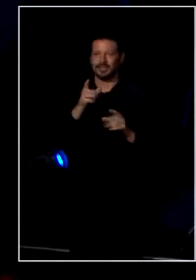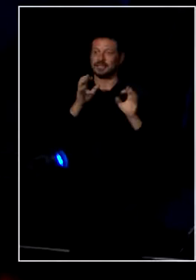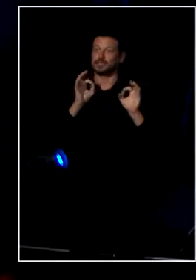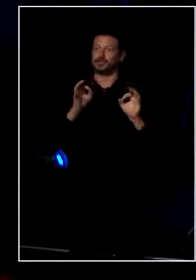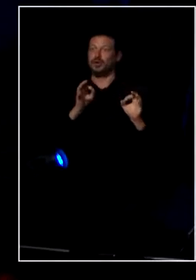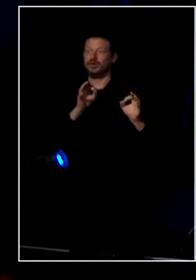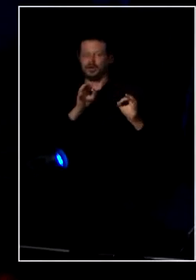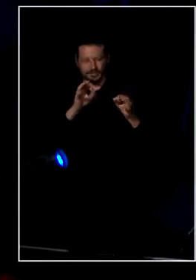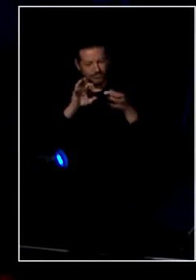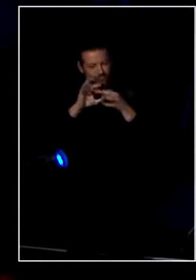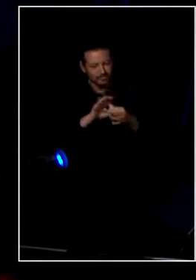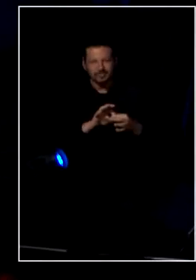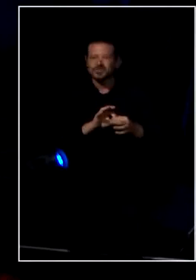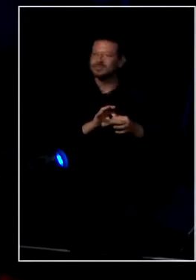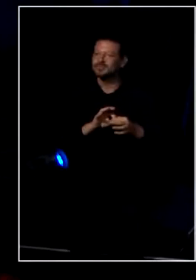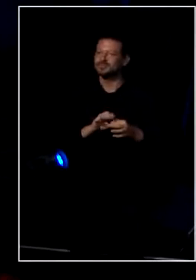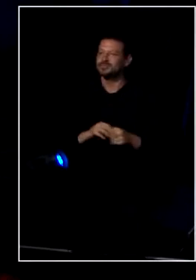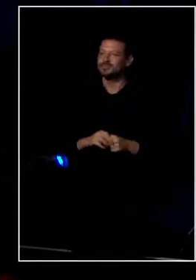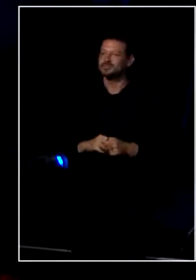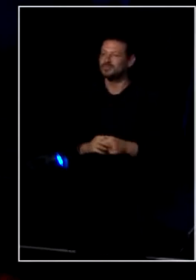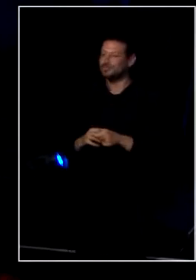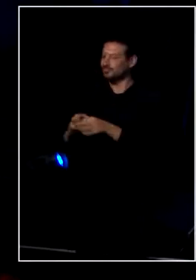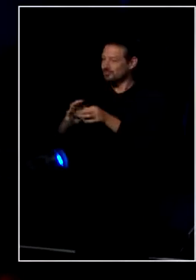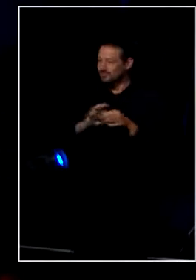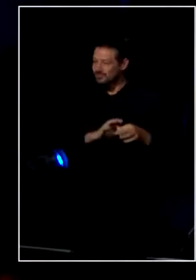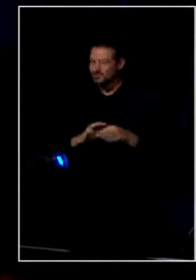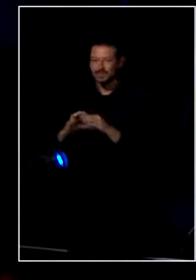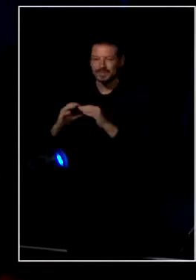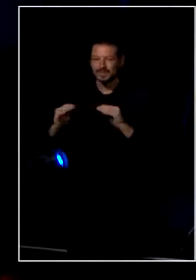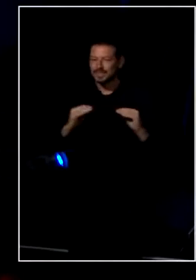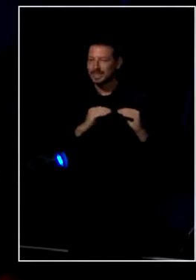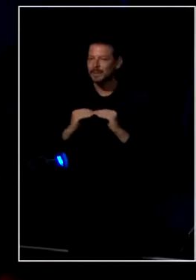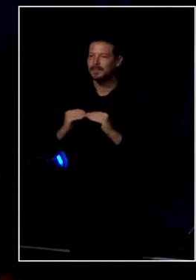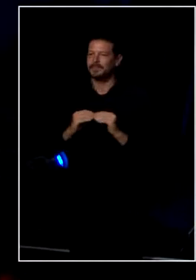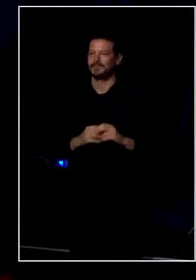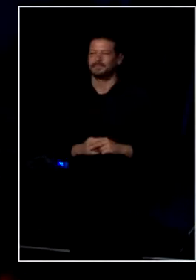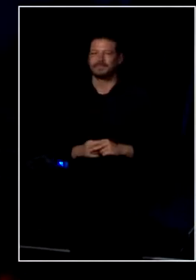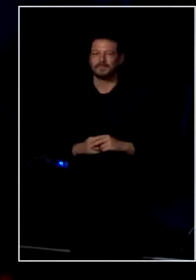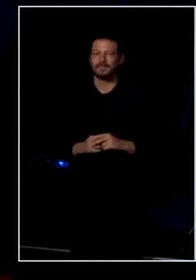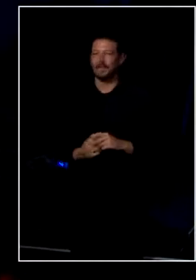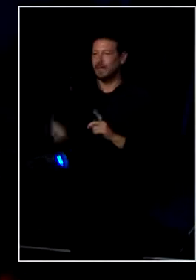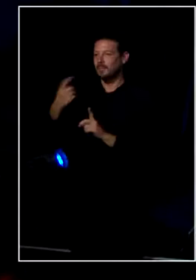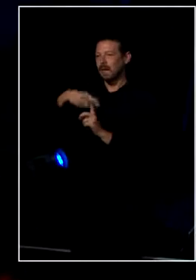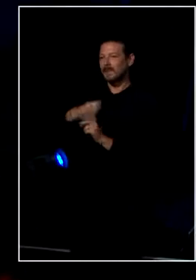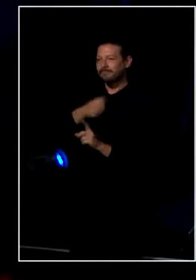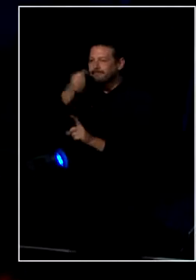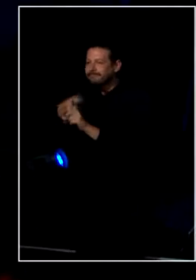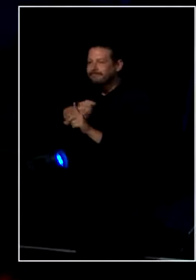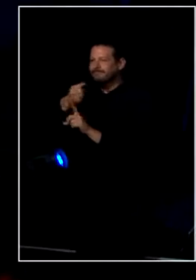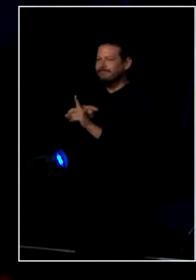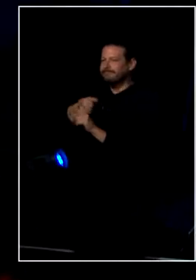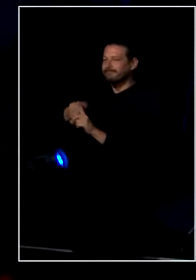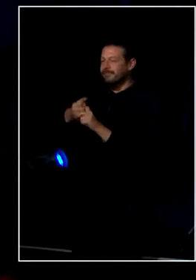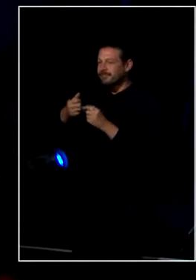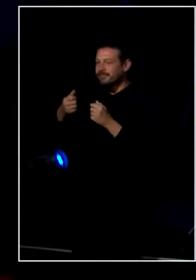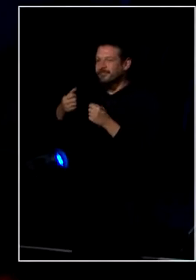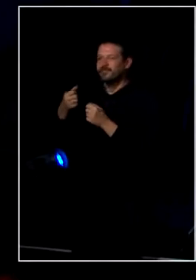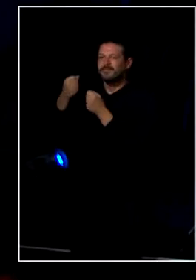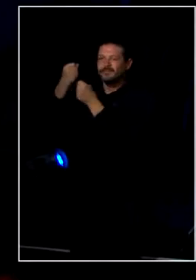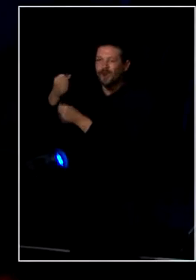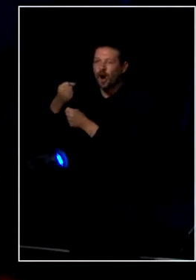Like the similarities in the community, and the things that we are fighting for will benefit all of